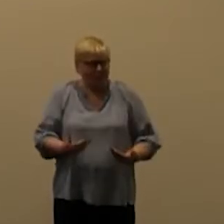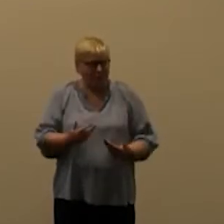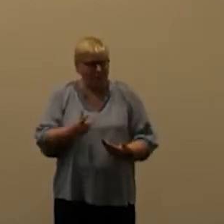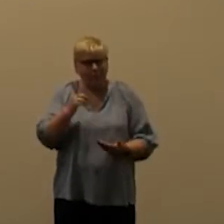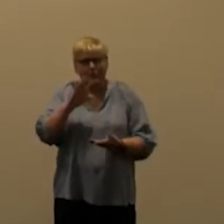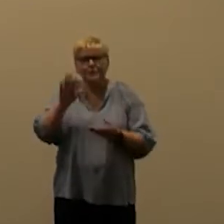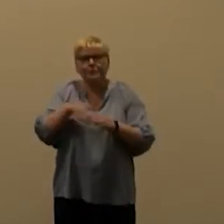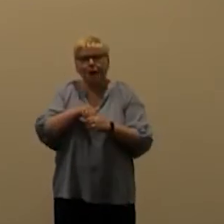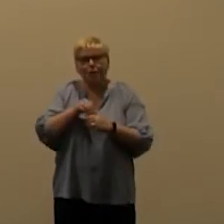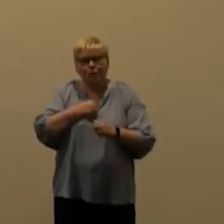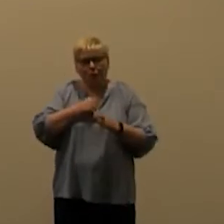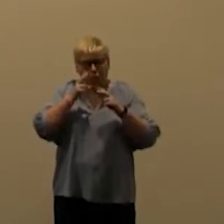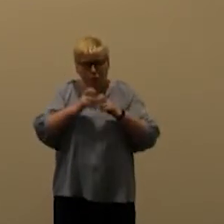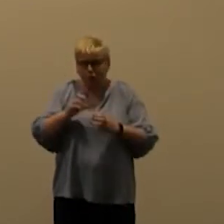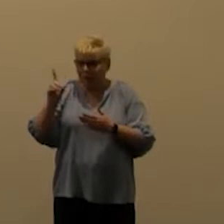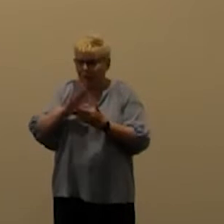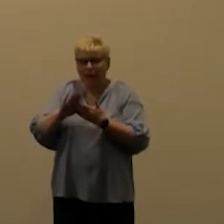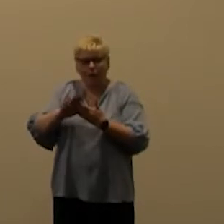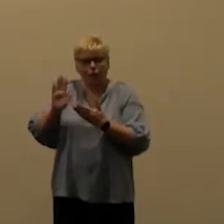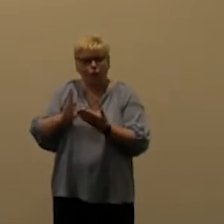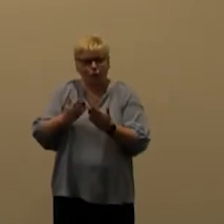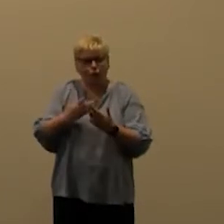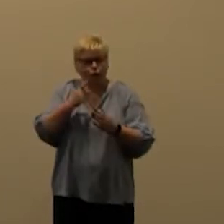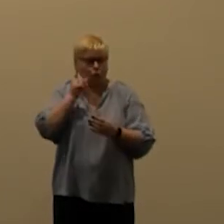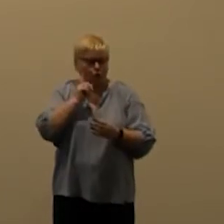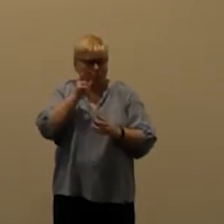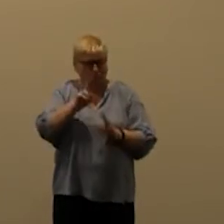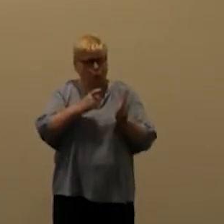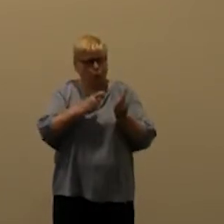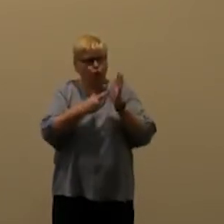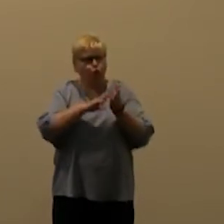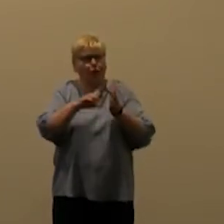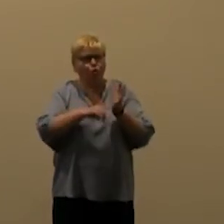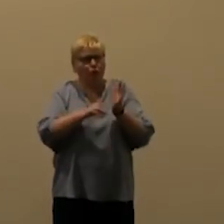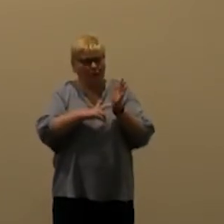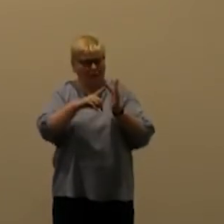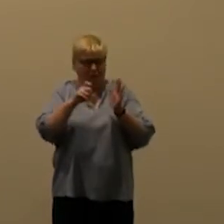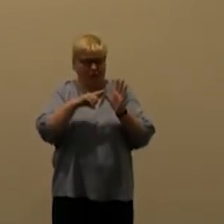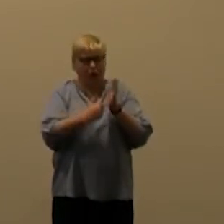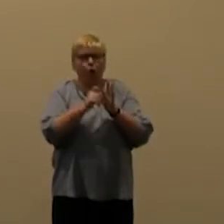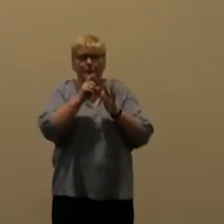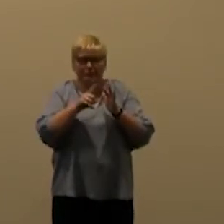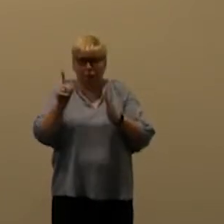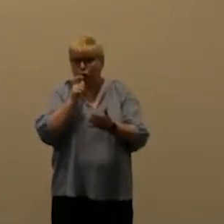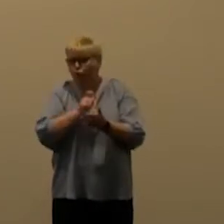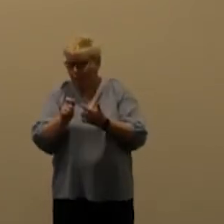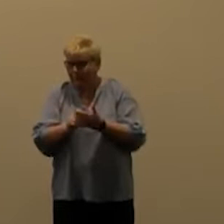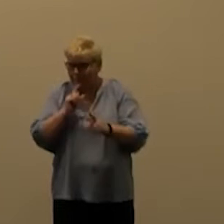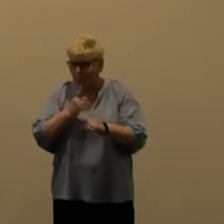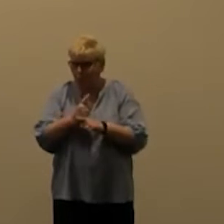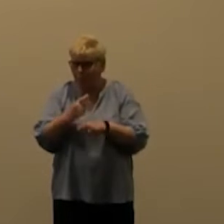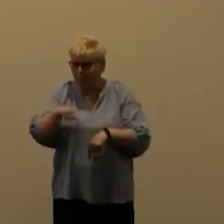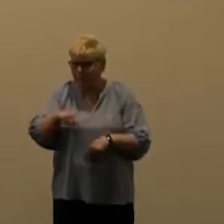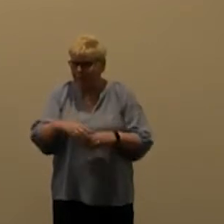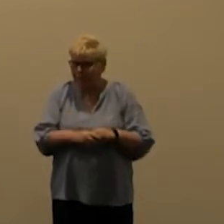research, Helena introduced me to somebody called Rachel Ficardi, who has done a lot of writing on this subject. And one of the things that she has